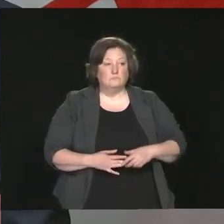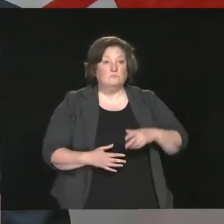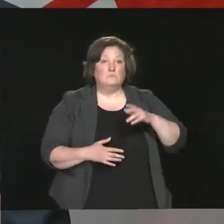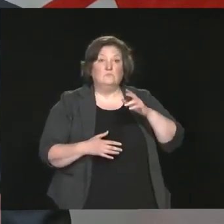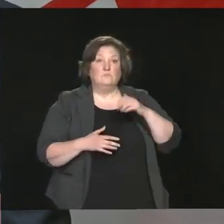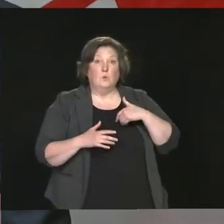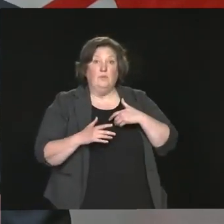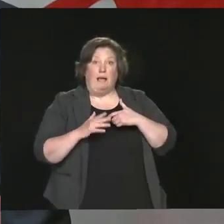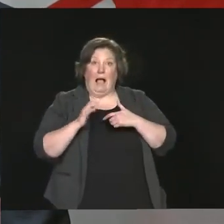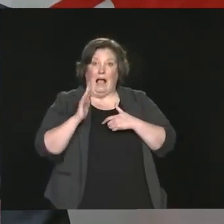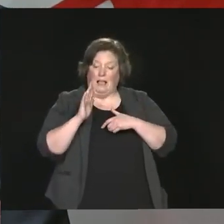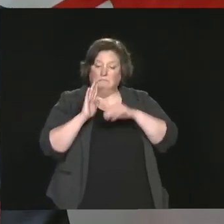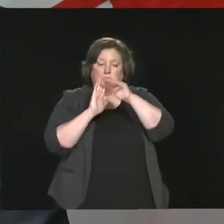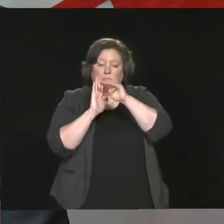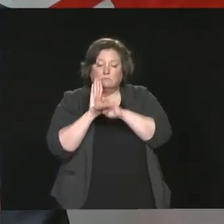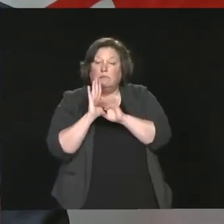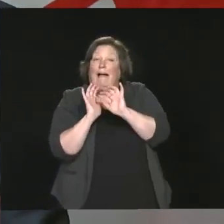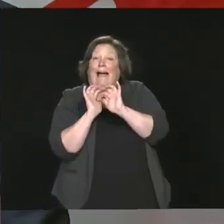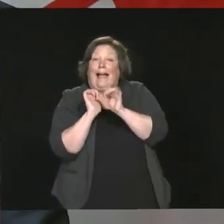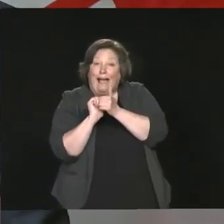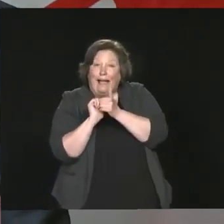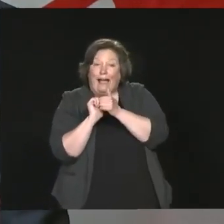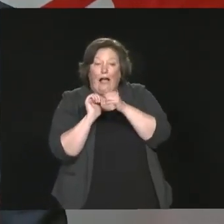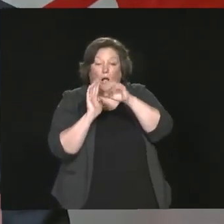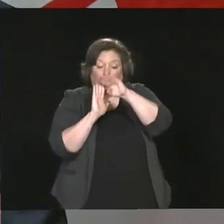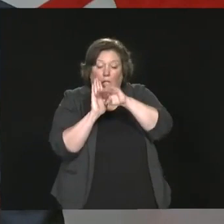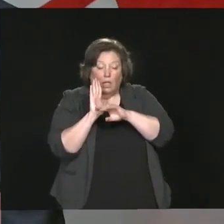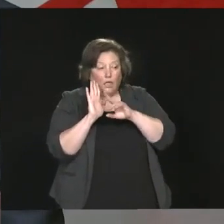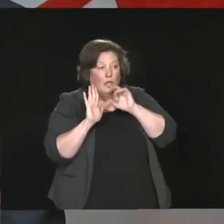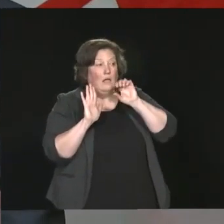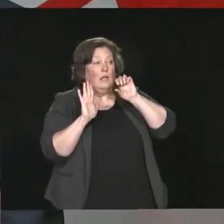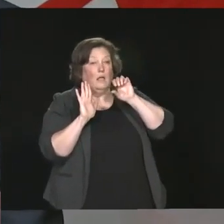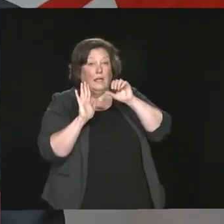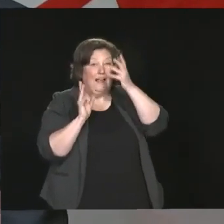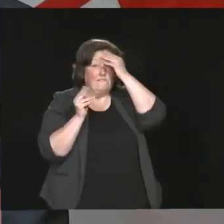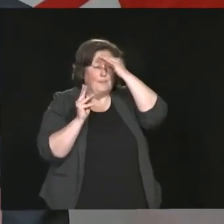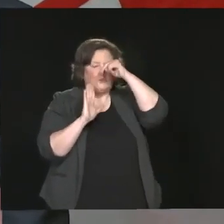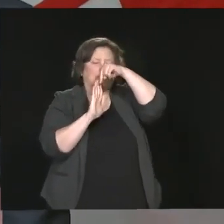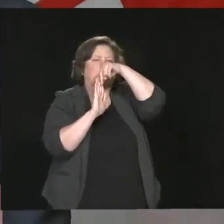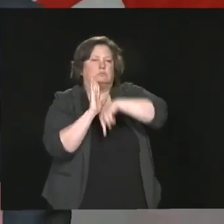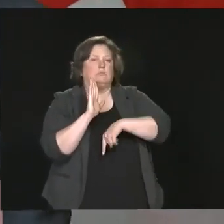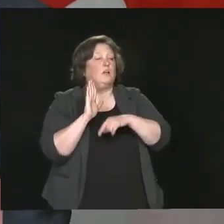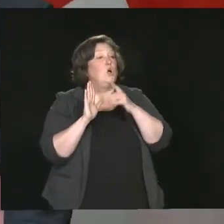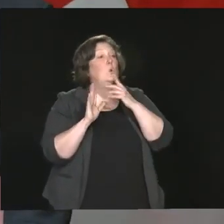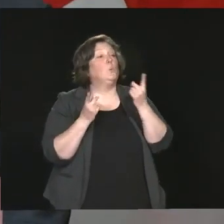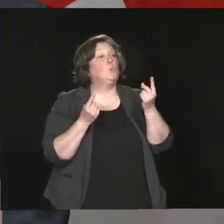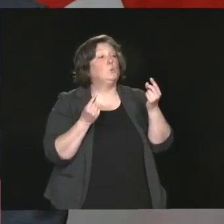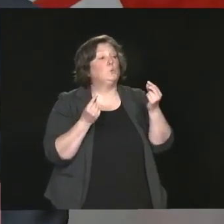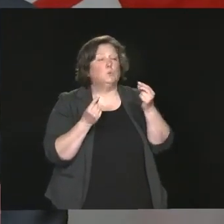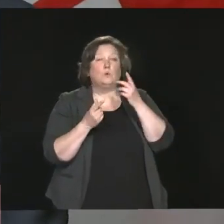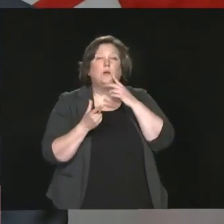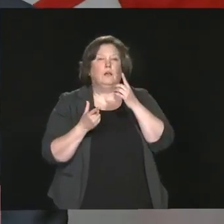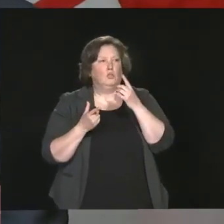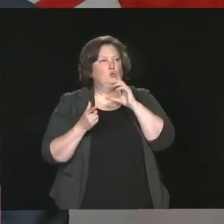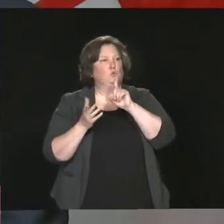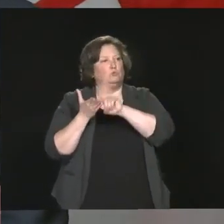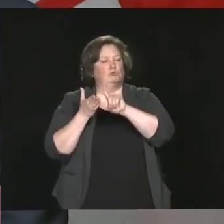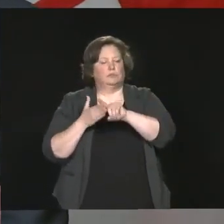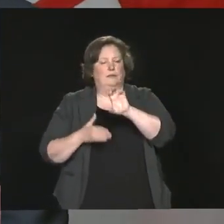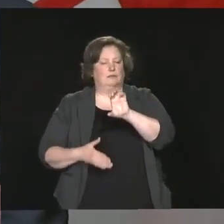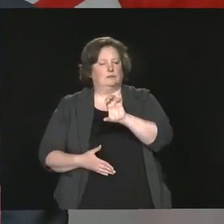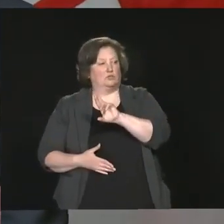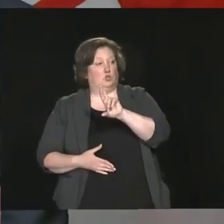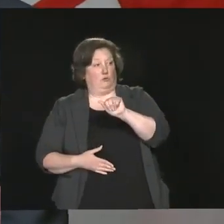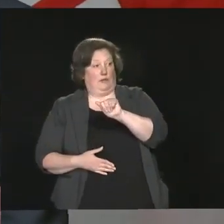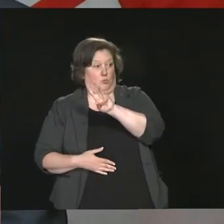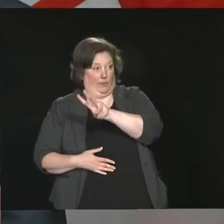Canada et le site de Service Canada. Évidemment, ils tiennent compte à la fois de la diversité, mais aussi de la